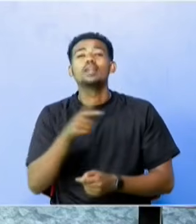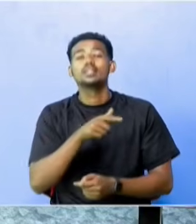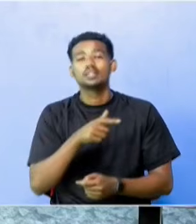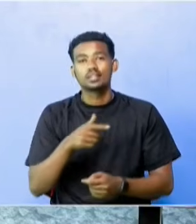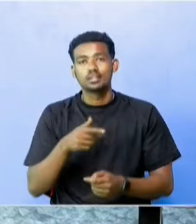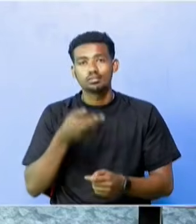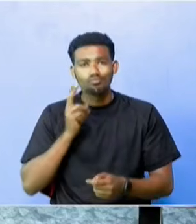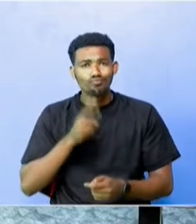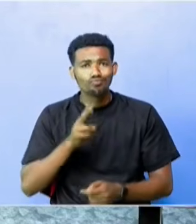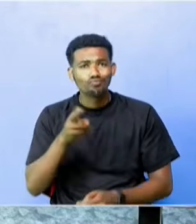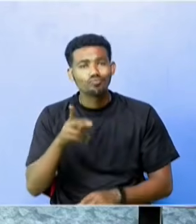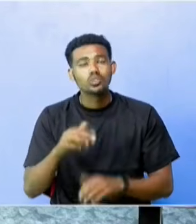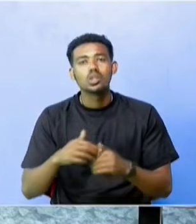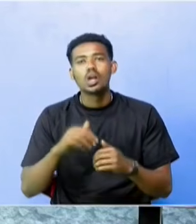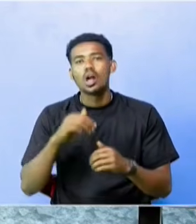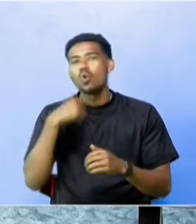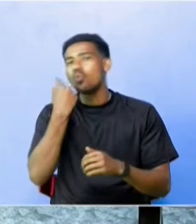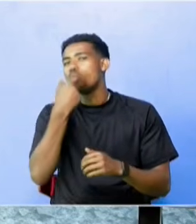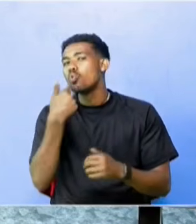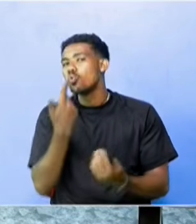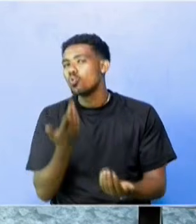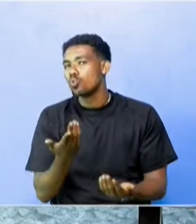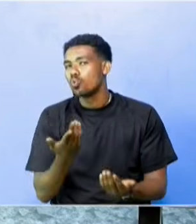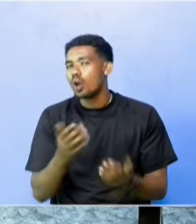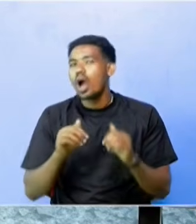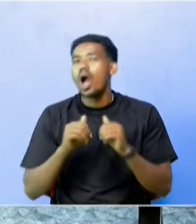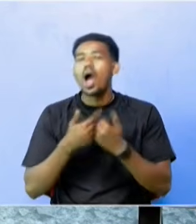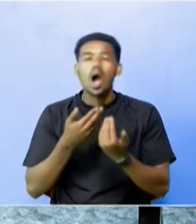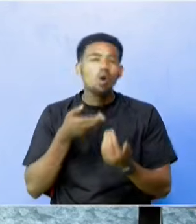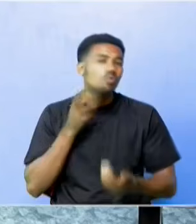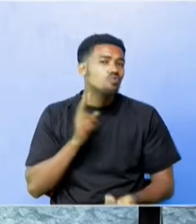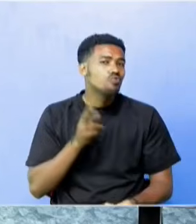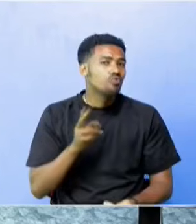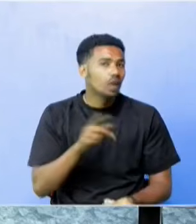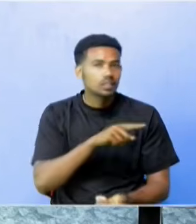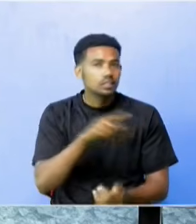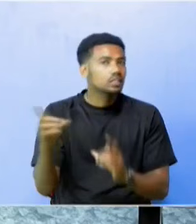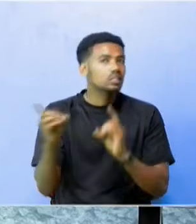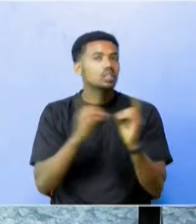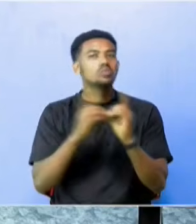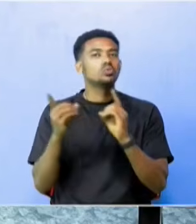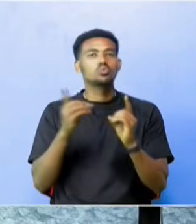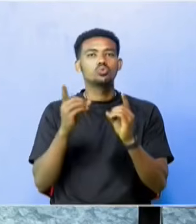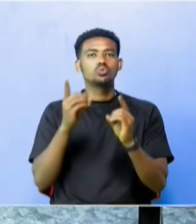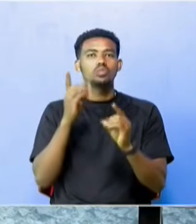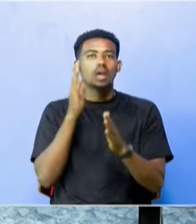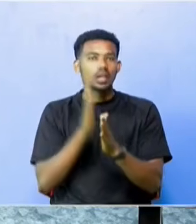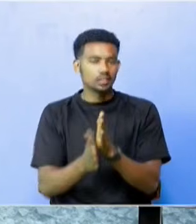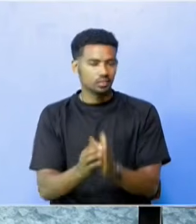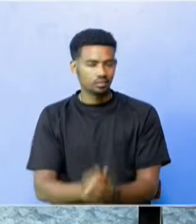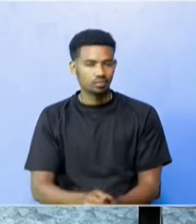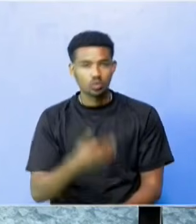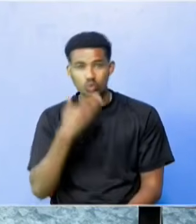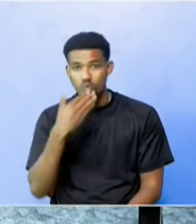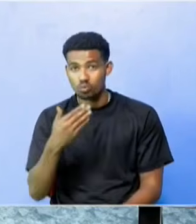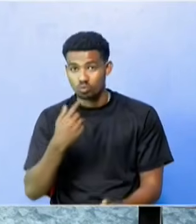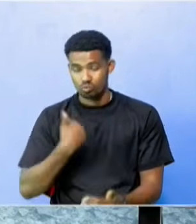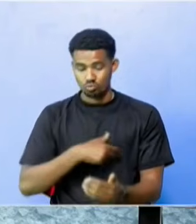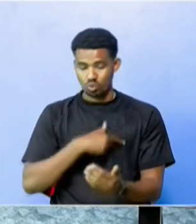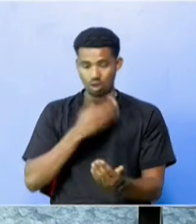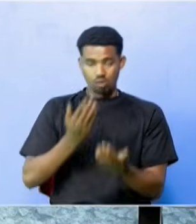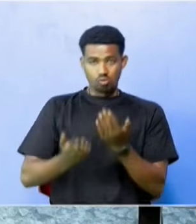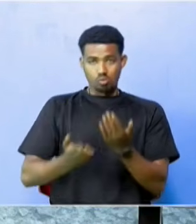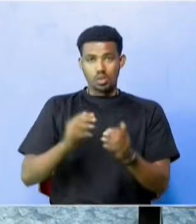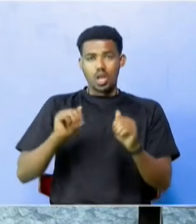two animals run. How fast they do the action. Okay? Good. We are comparing how